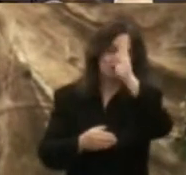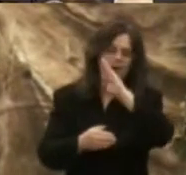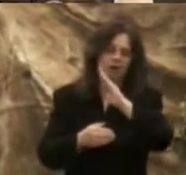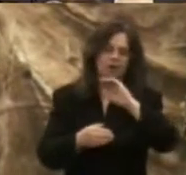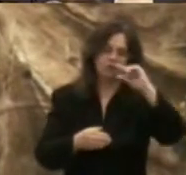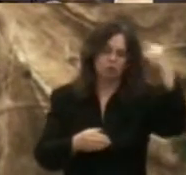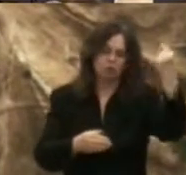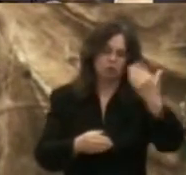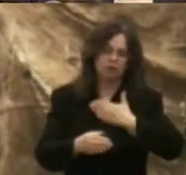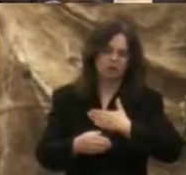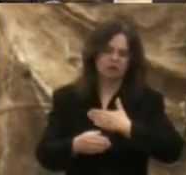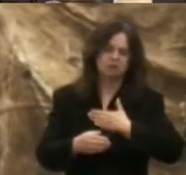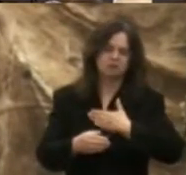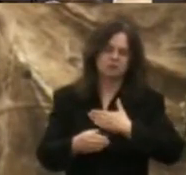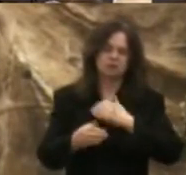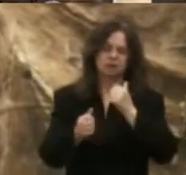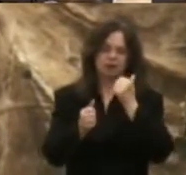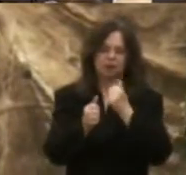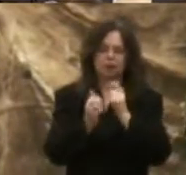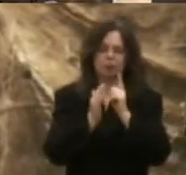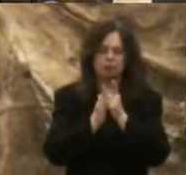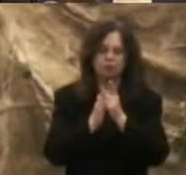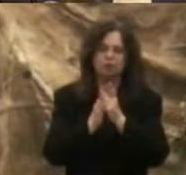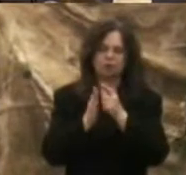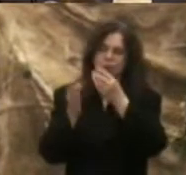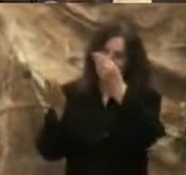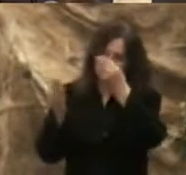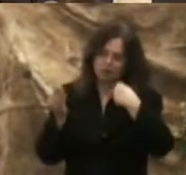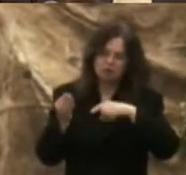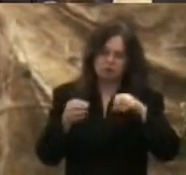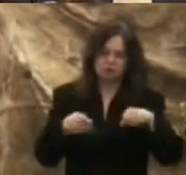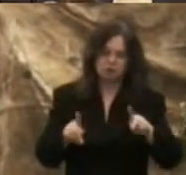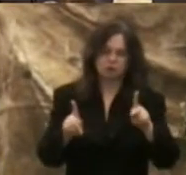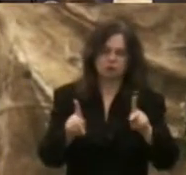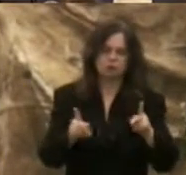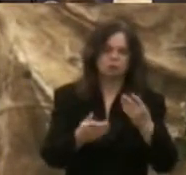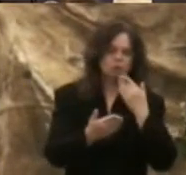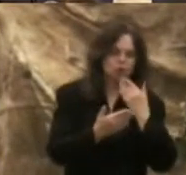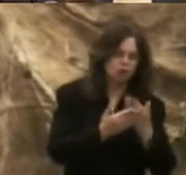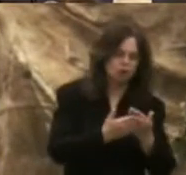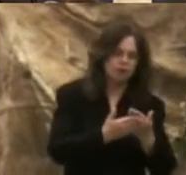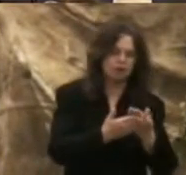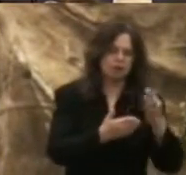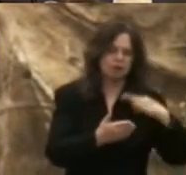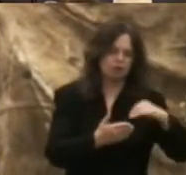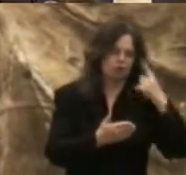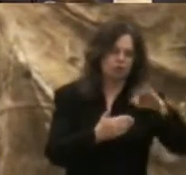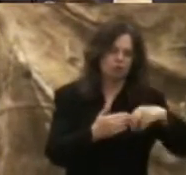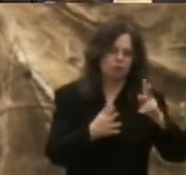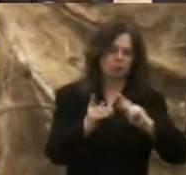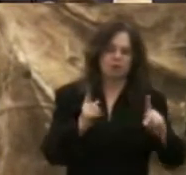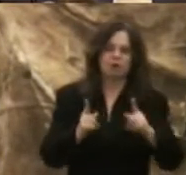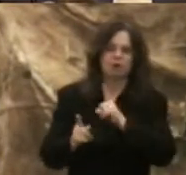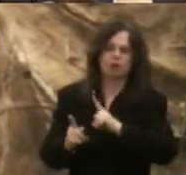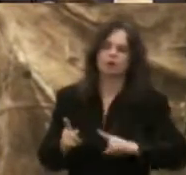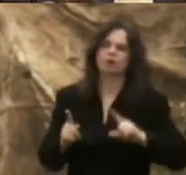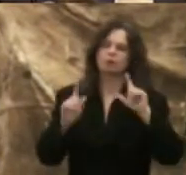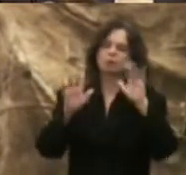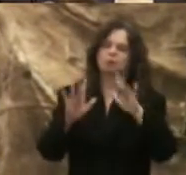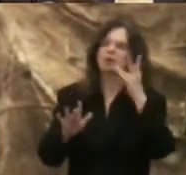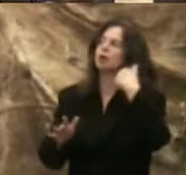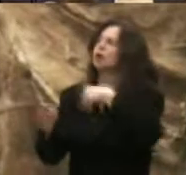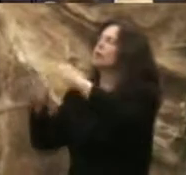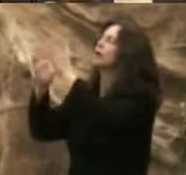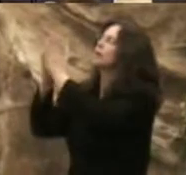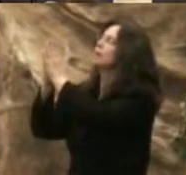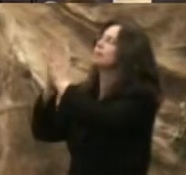grace, of moment-by-moment opportunities to choose what is good and beneficial for all. Lord, in your mercy.